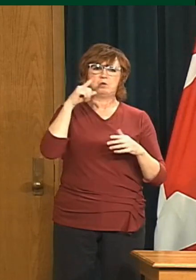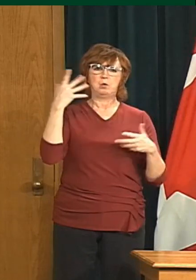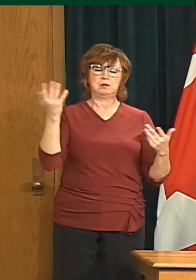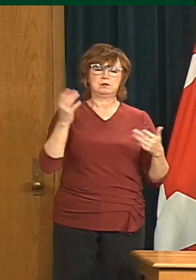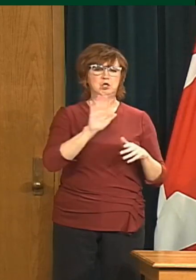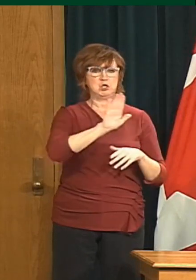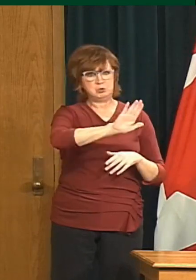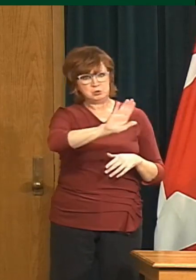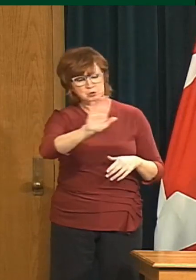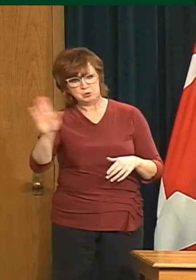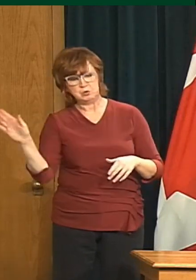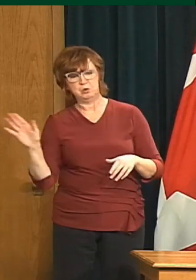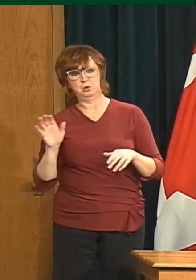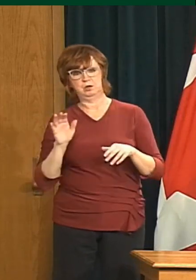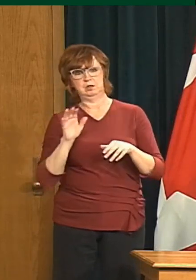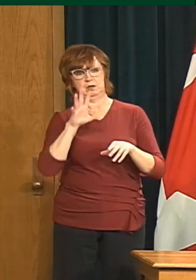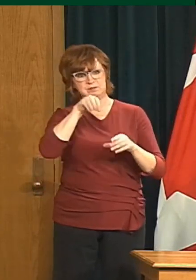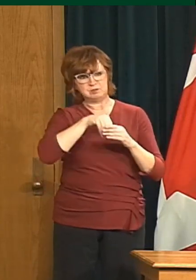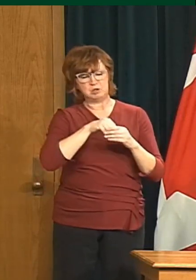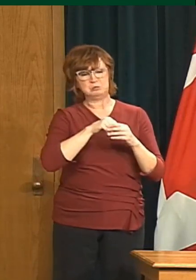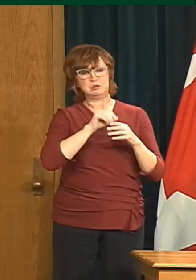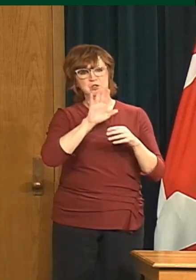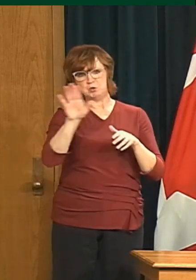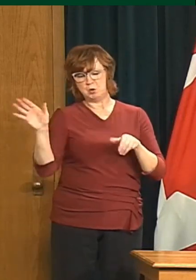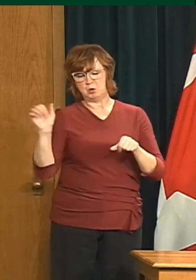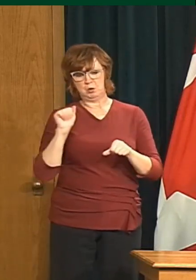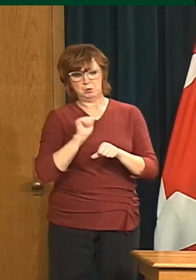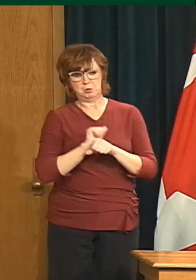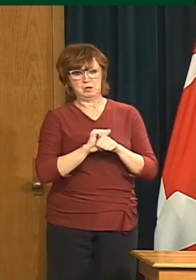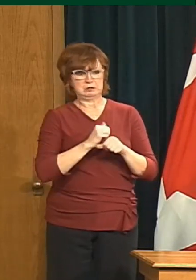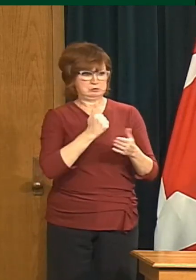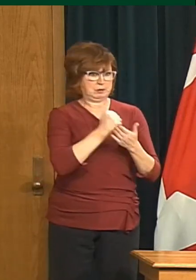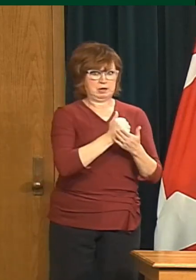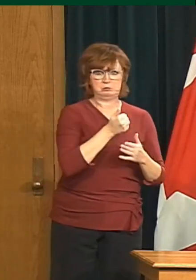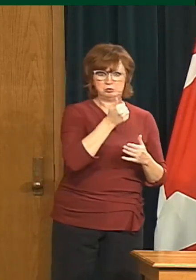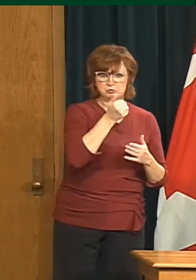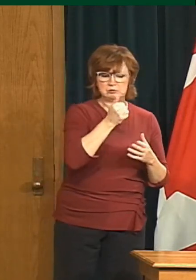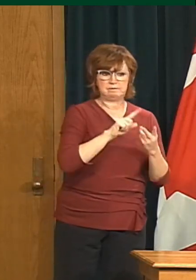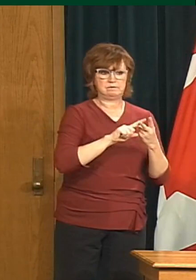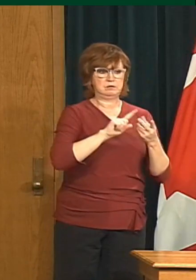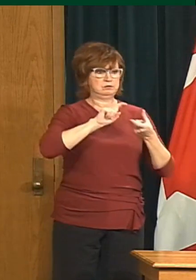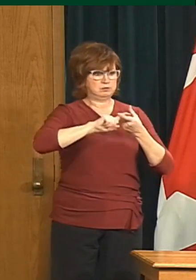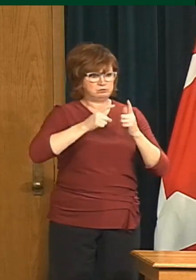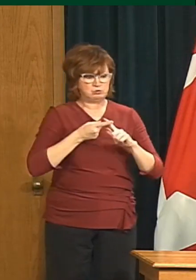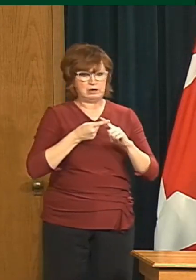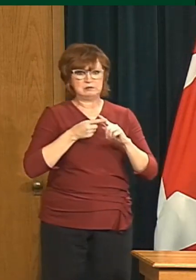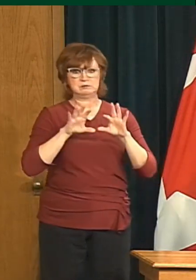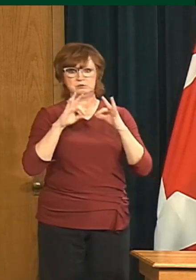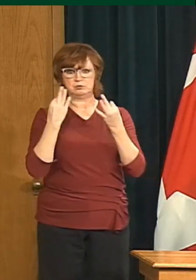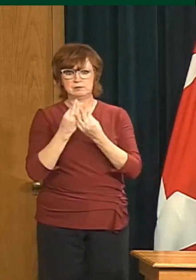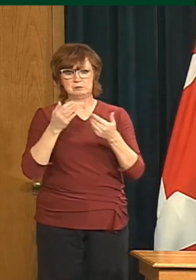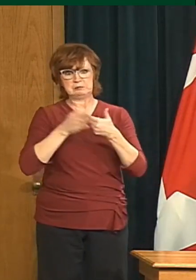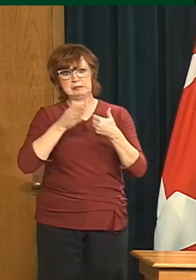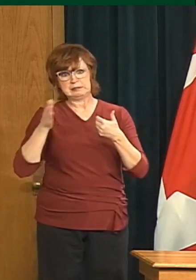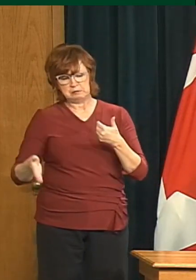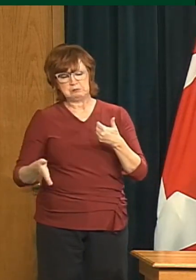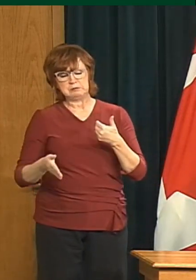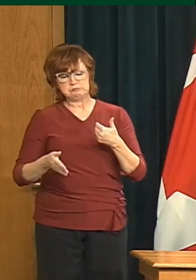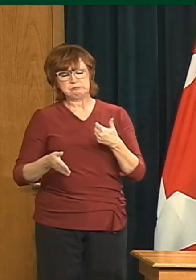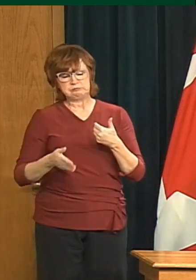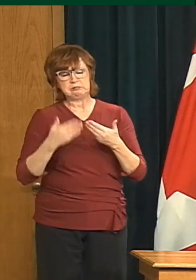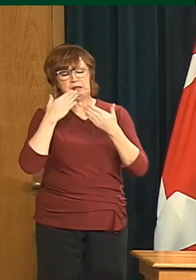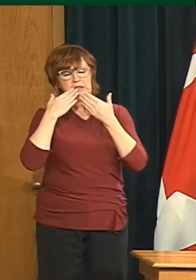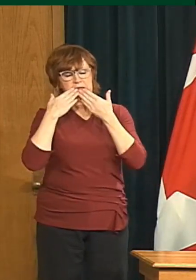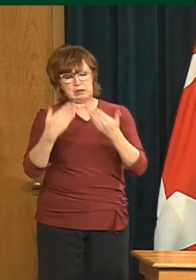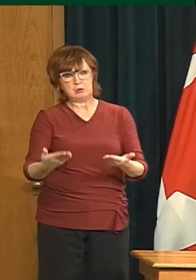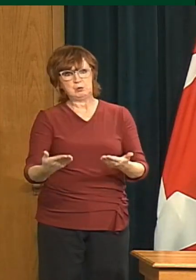doing to help out your friends, for what you are doing to help out your neighbors, and to help out our province. I'll now ask